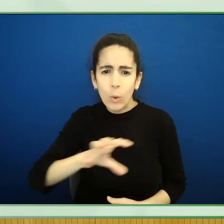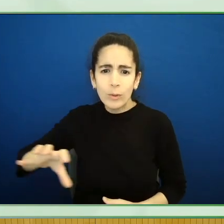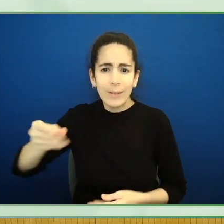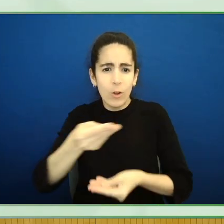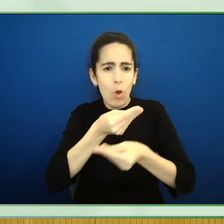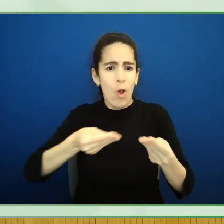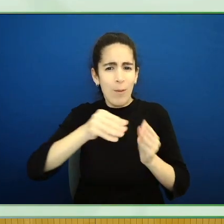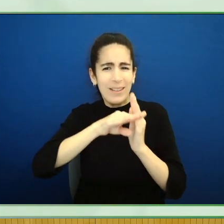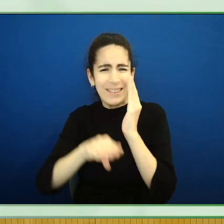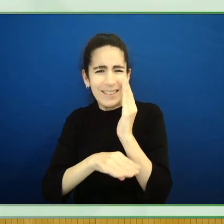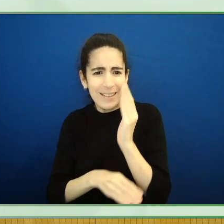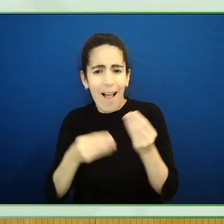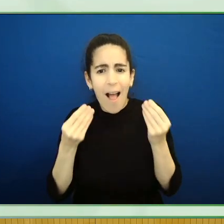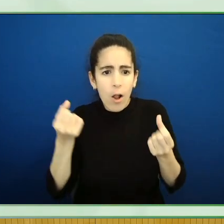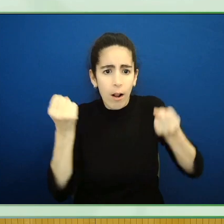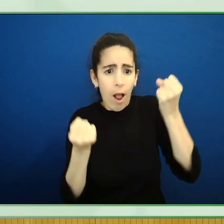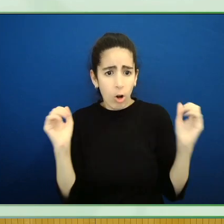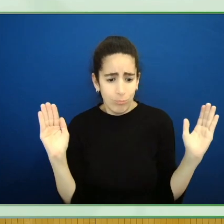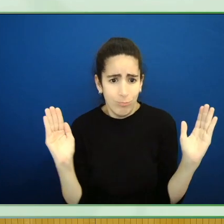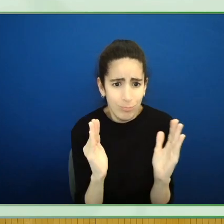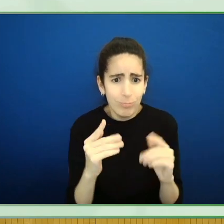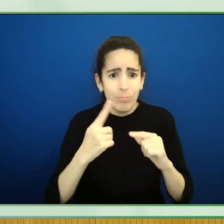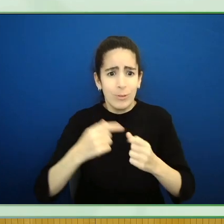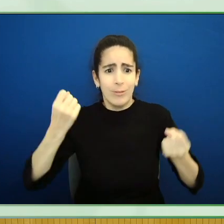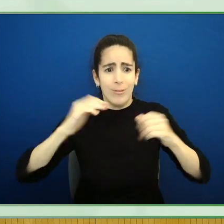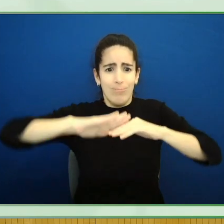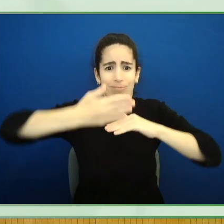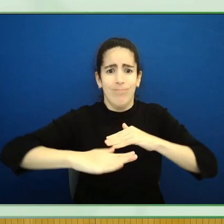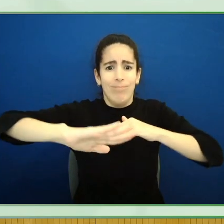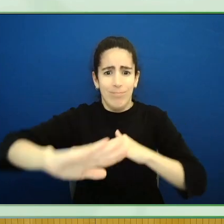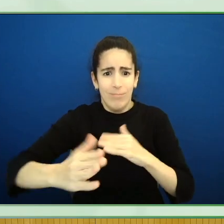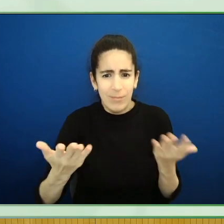it grows with the child. So as the child grows, the chair gets bigger.